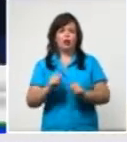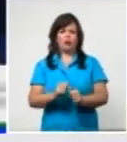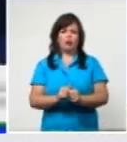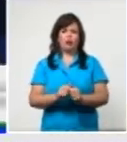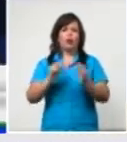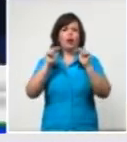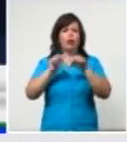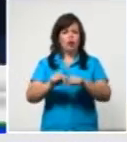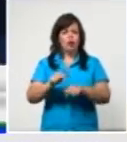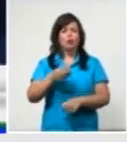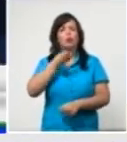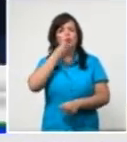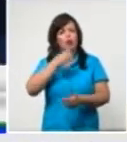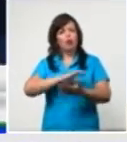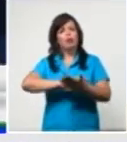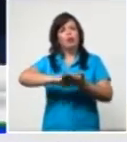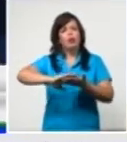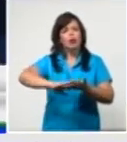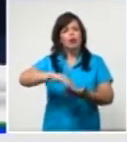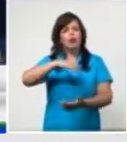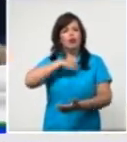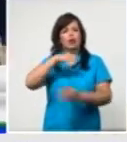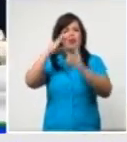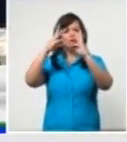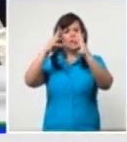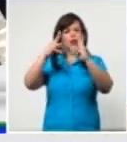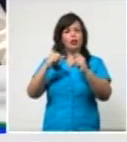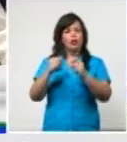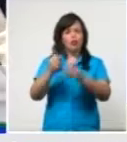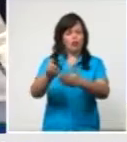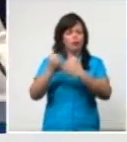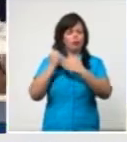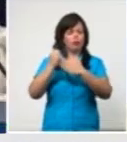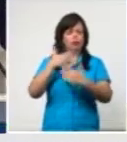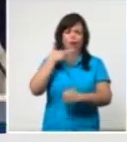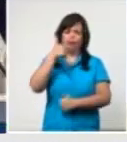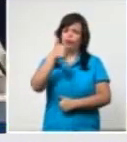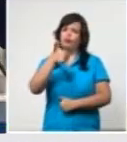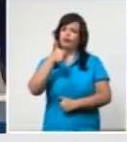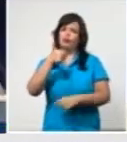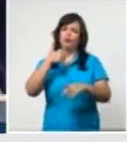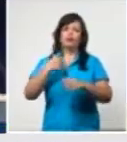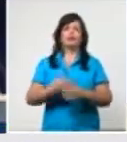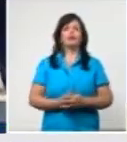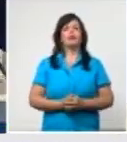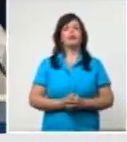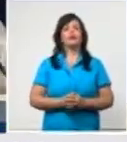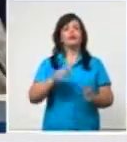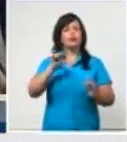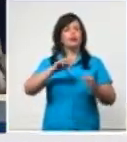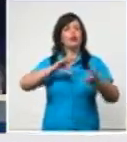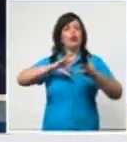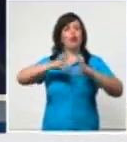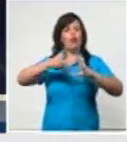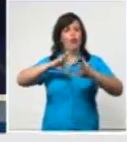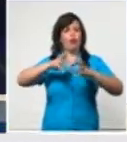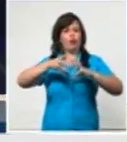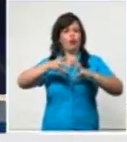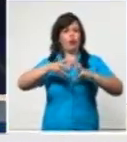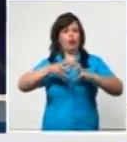very favorable. With the amount of discharges that we have reported, Cuba accumulates